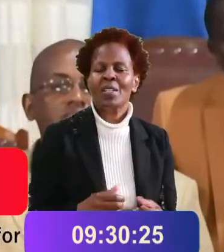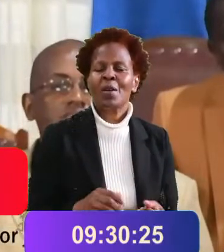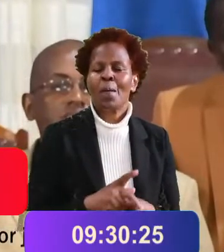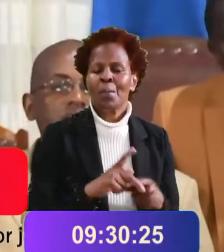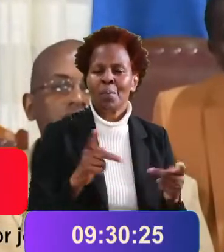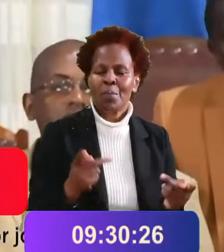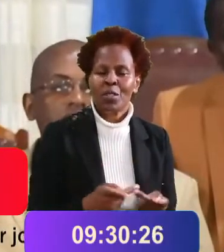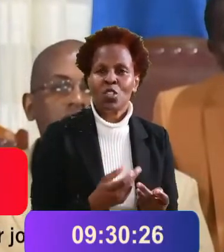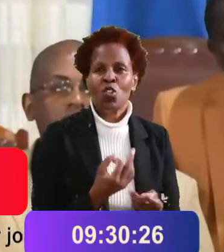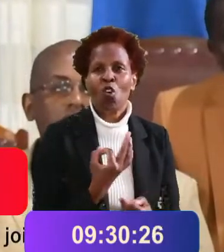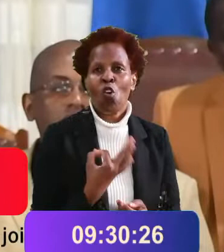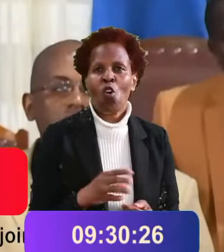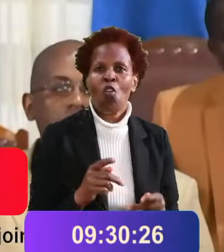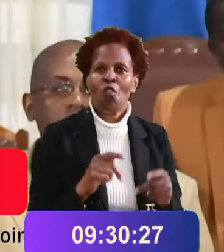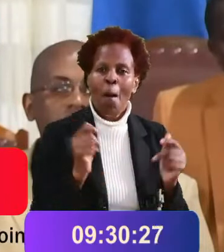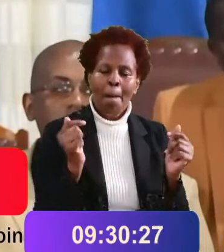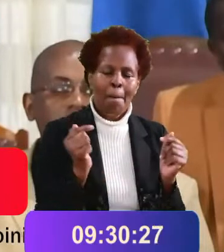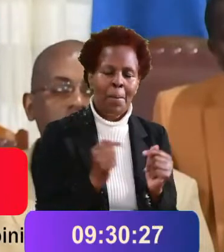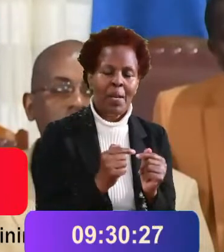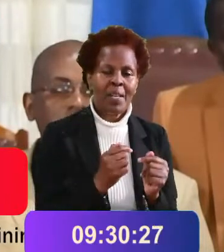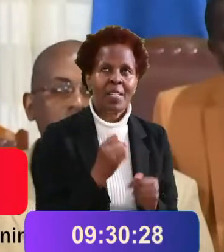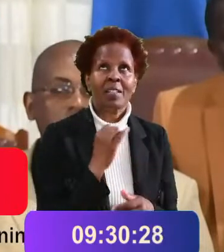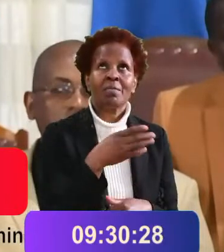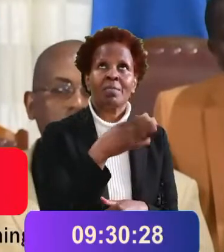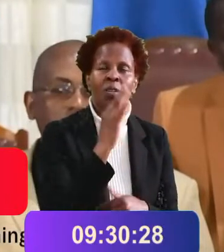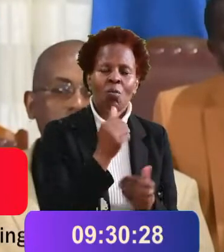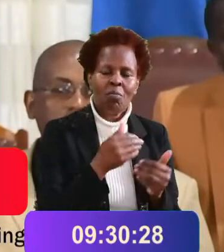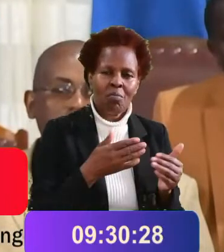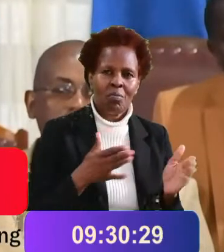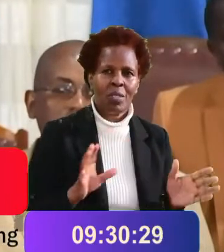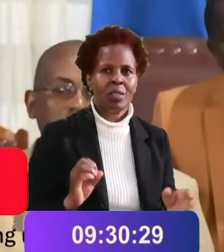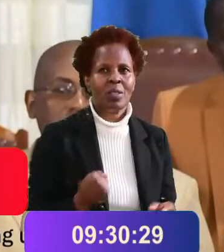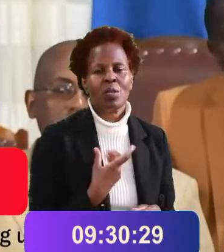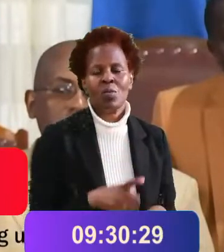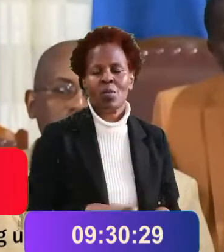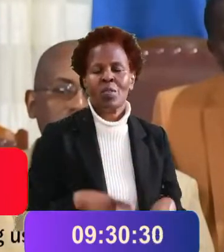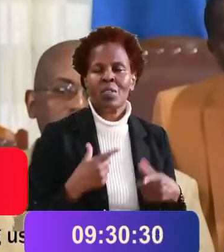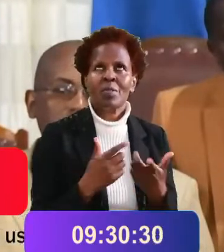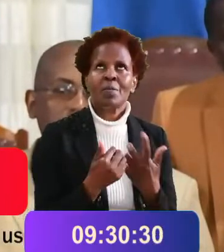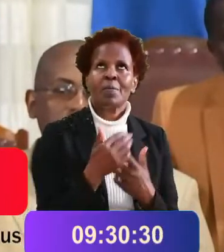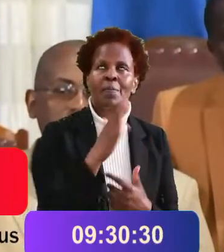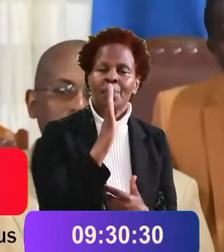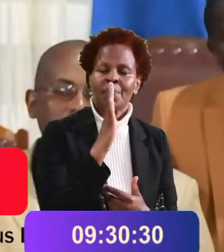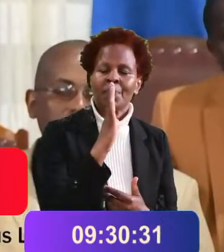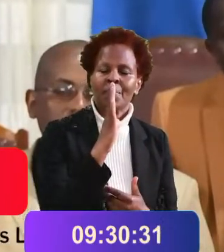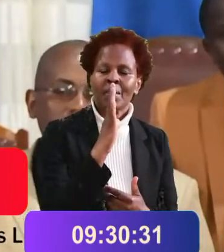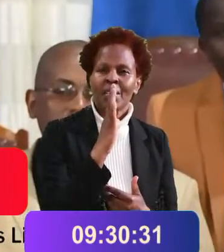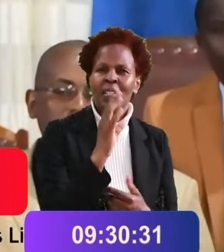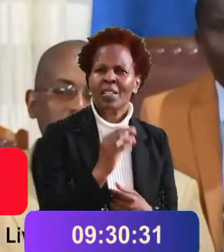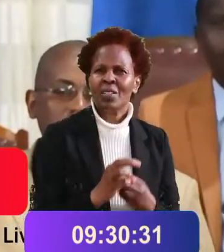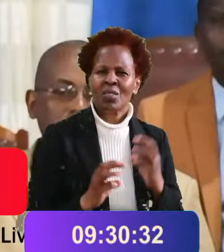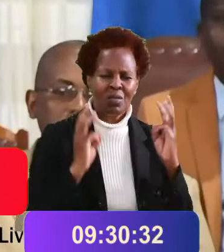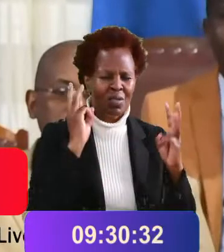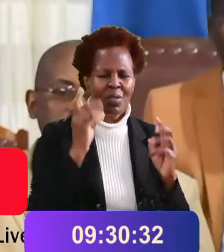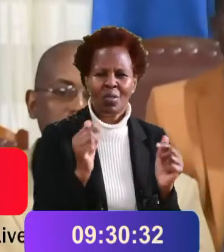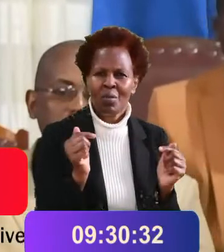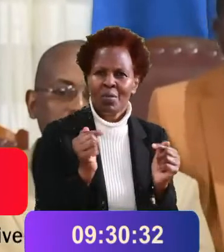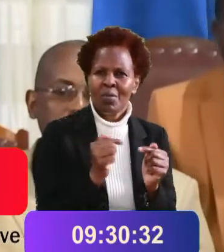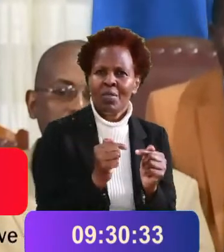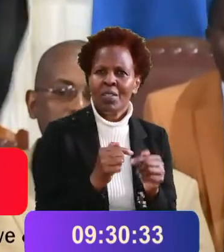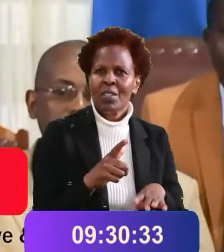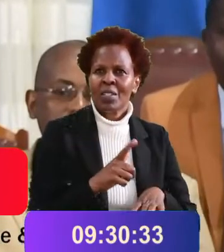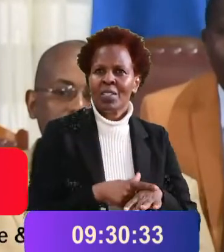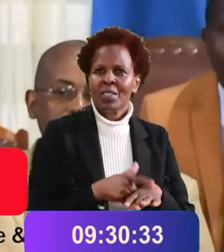belong to God. It opens our lives to the unlimited God to deal with our confusing and painful limitations.